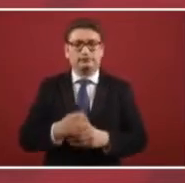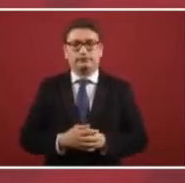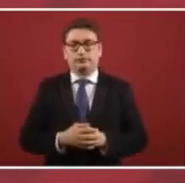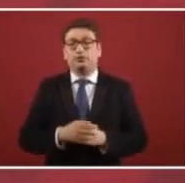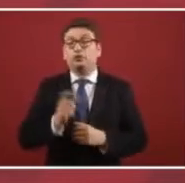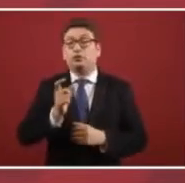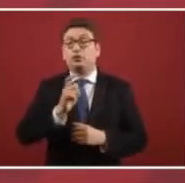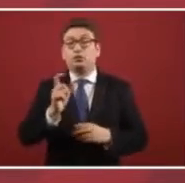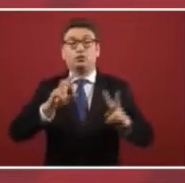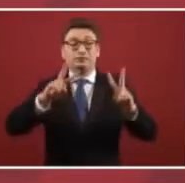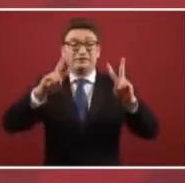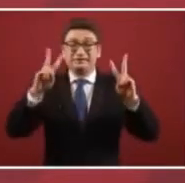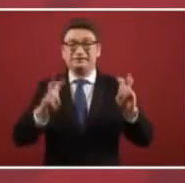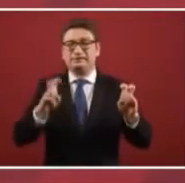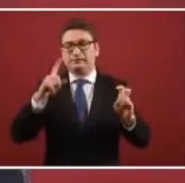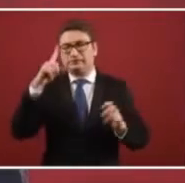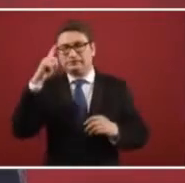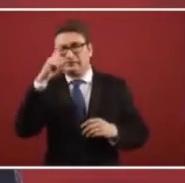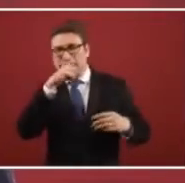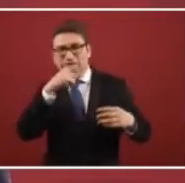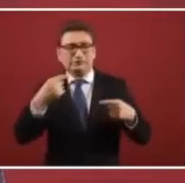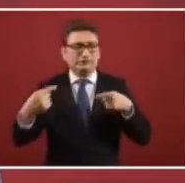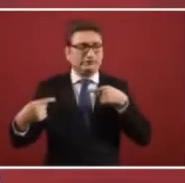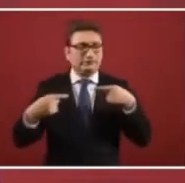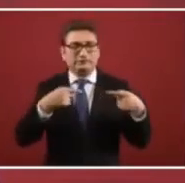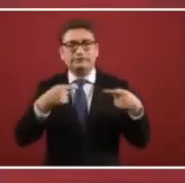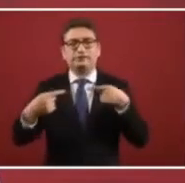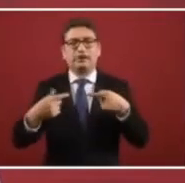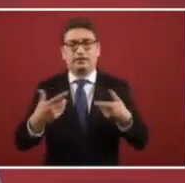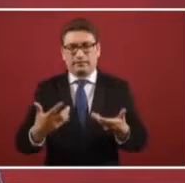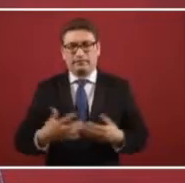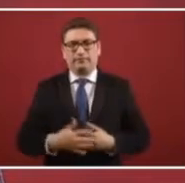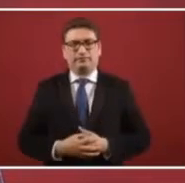So, in difficult matters,